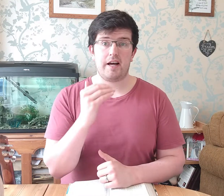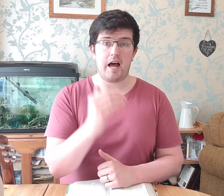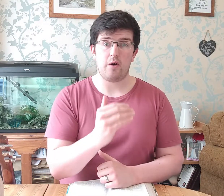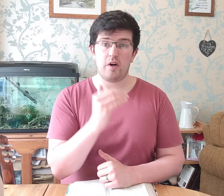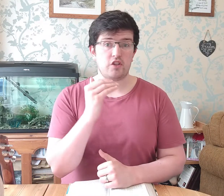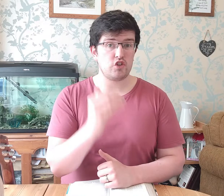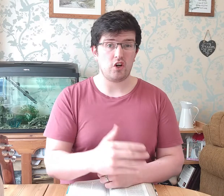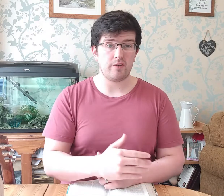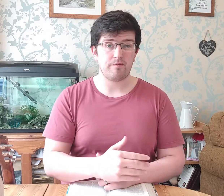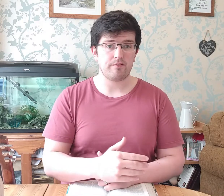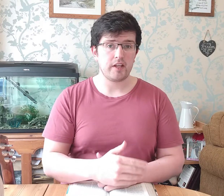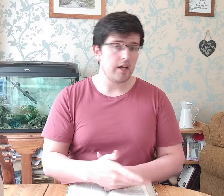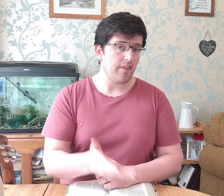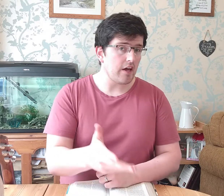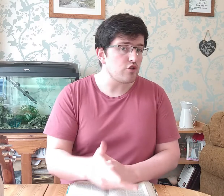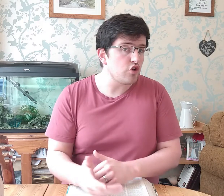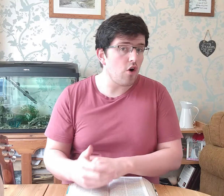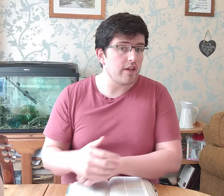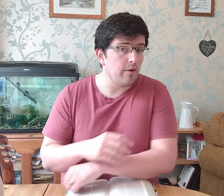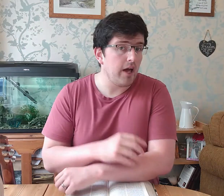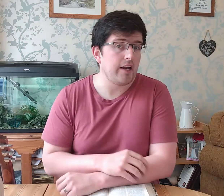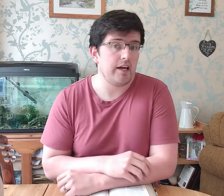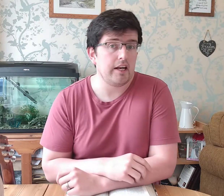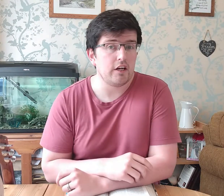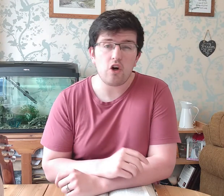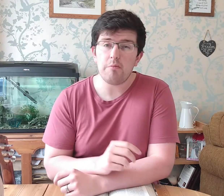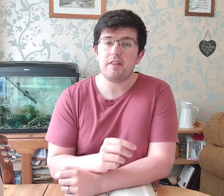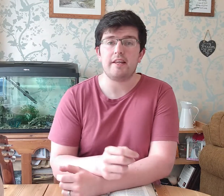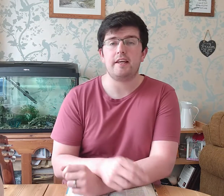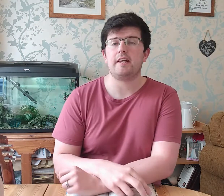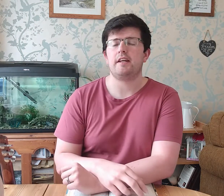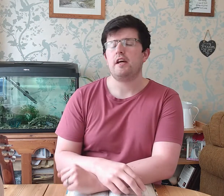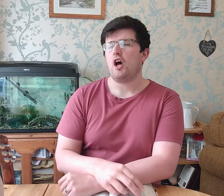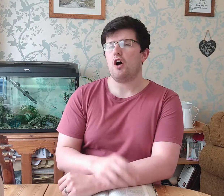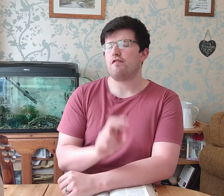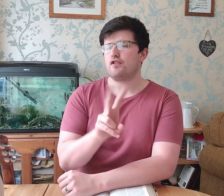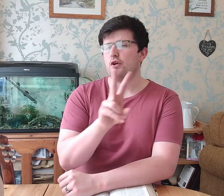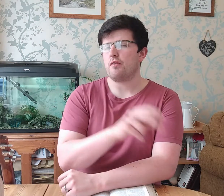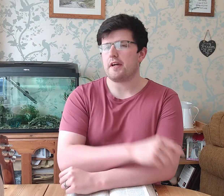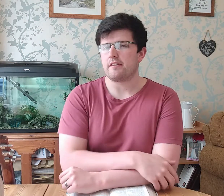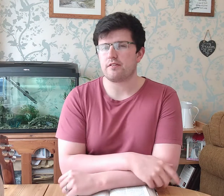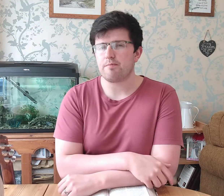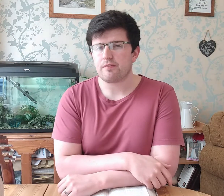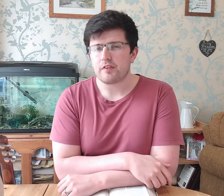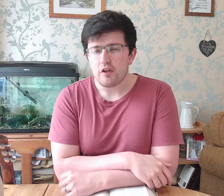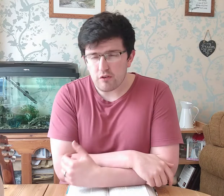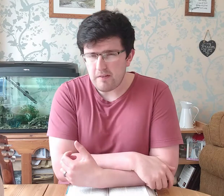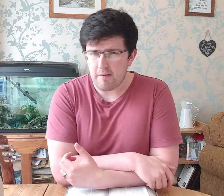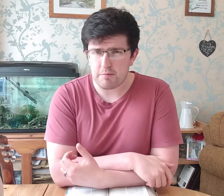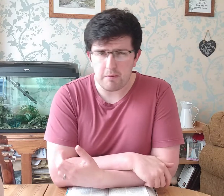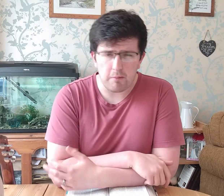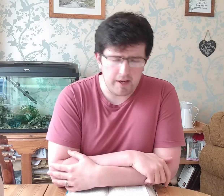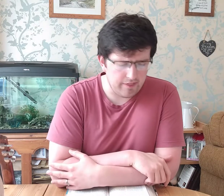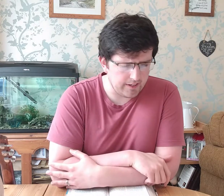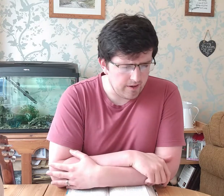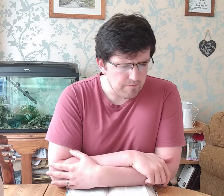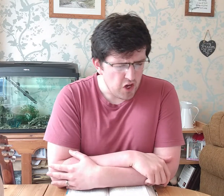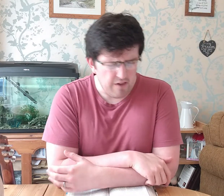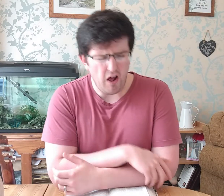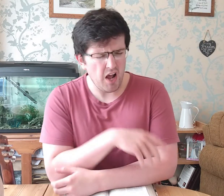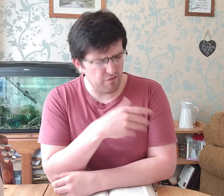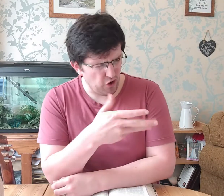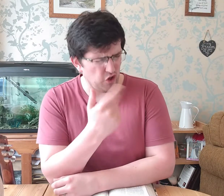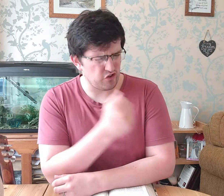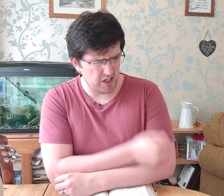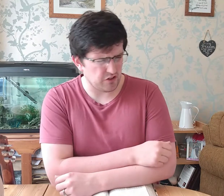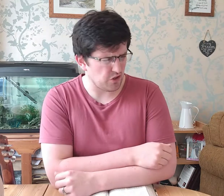up our joy. And that story that we had earlier got me thinking of two things. Sometimes people might think,